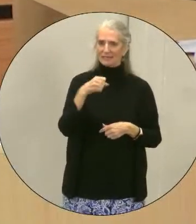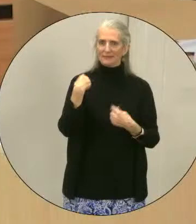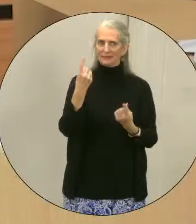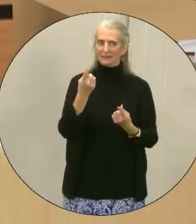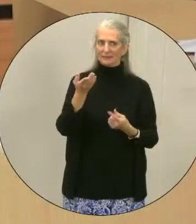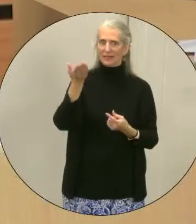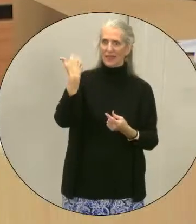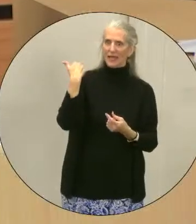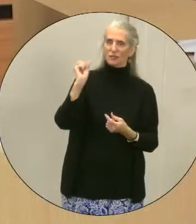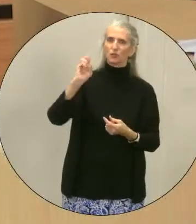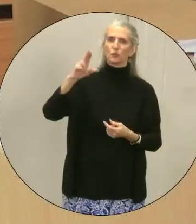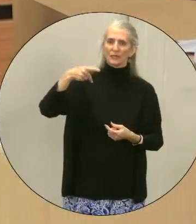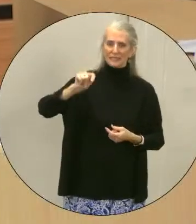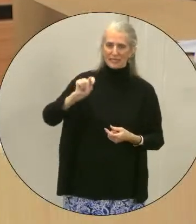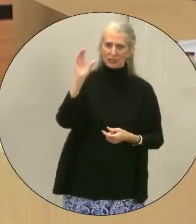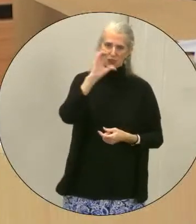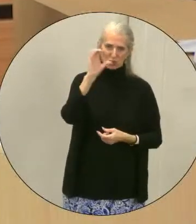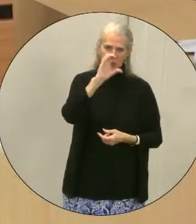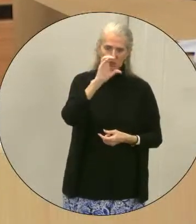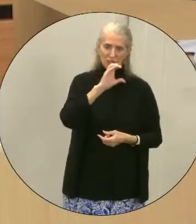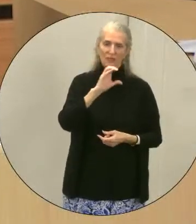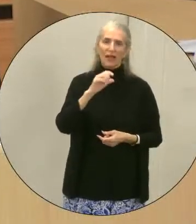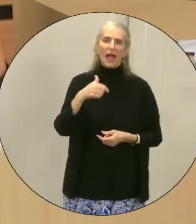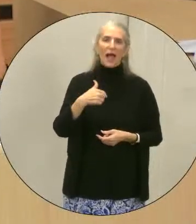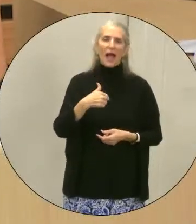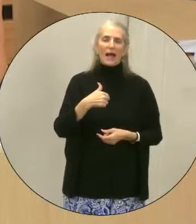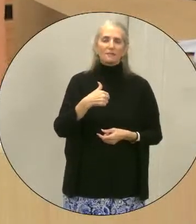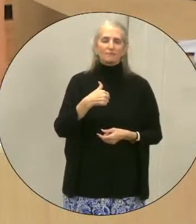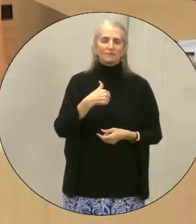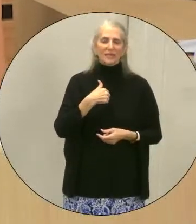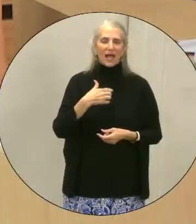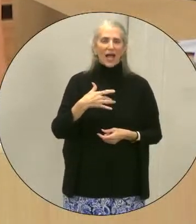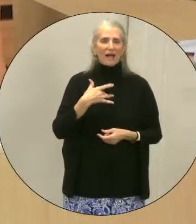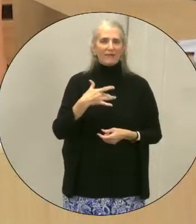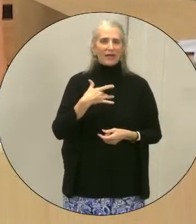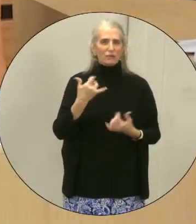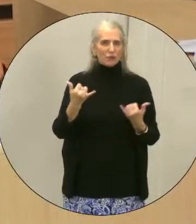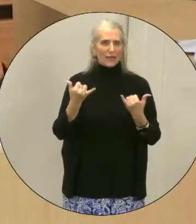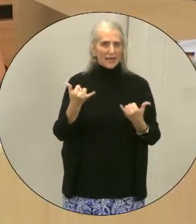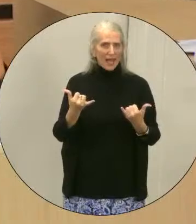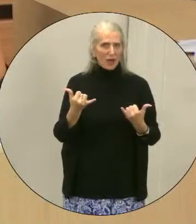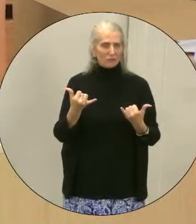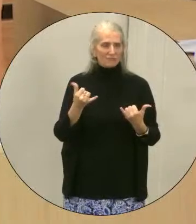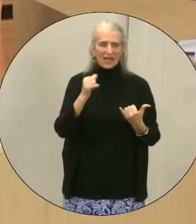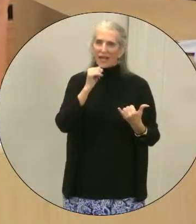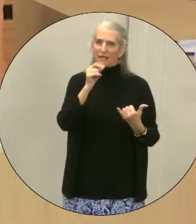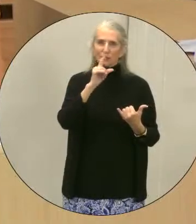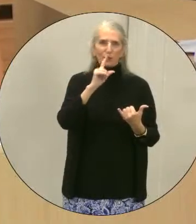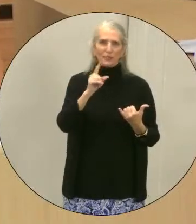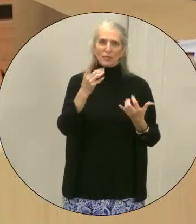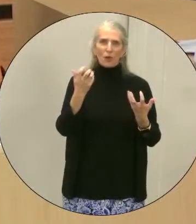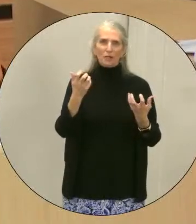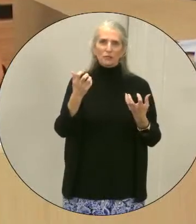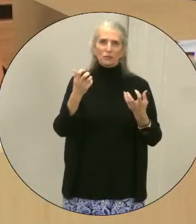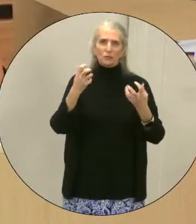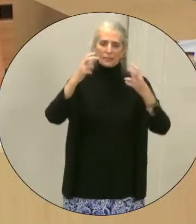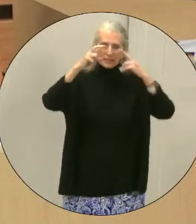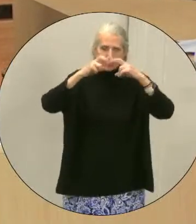last superintendent search. I find it right now like I don't really want to dissect